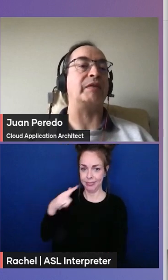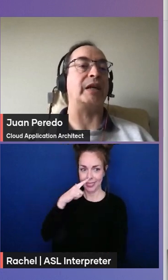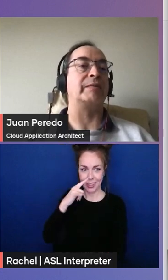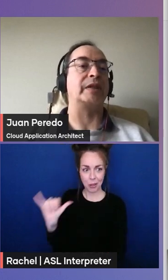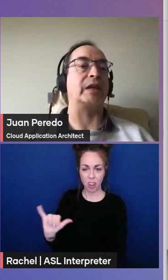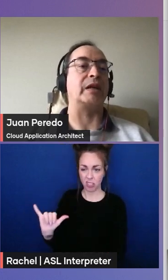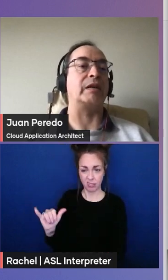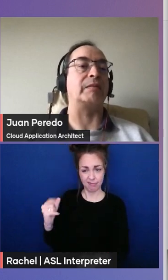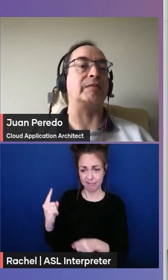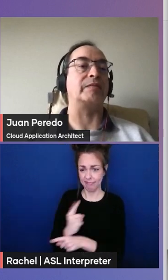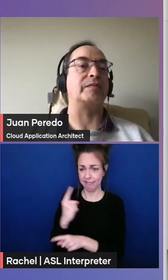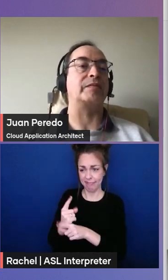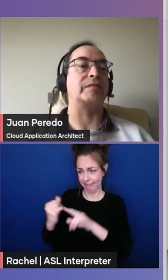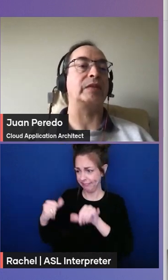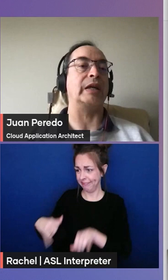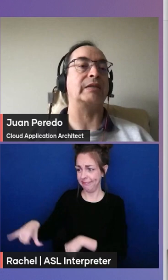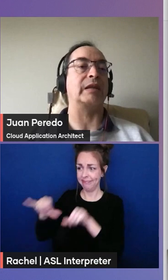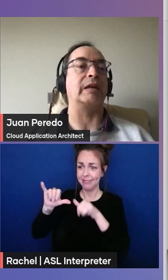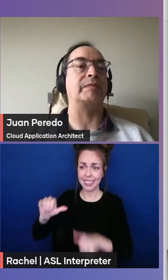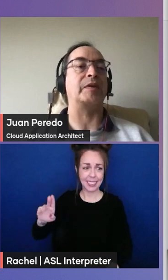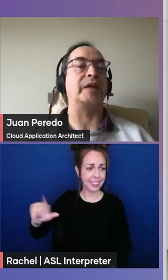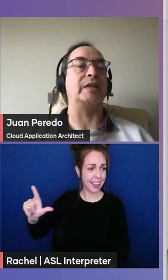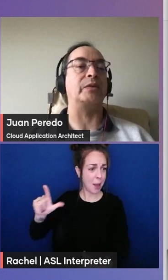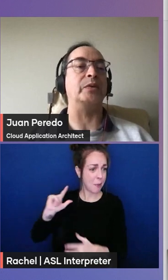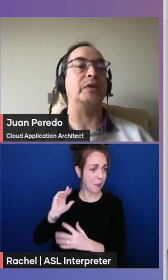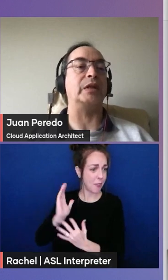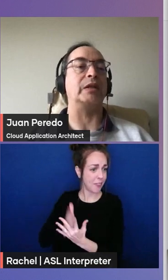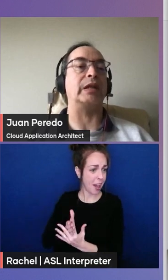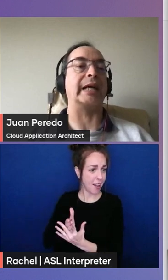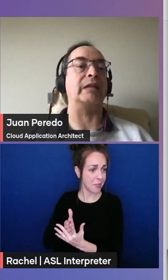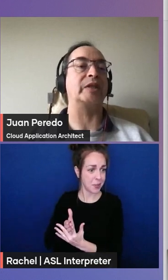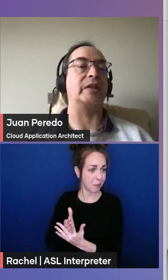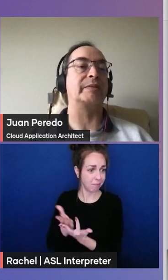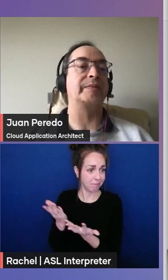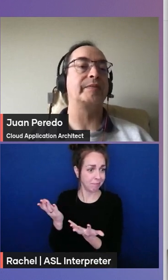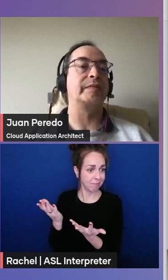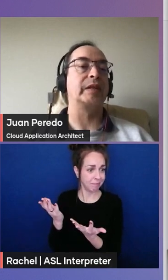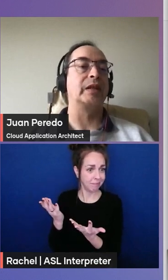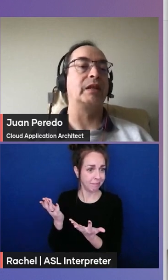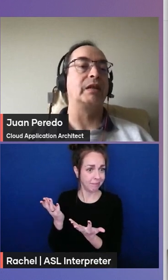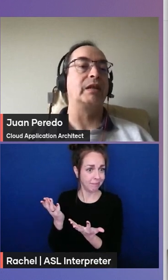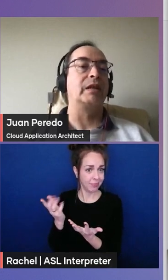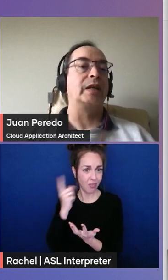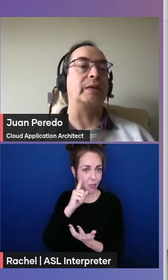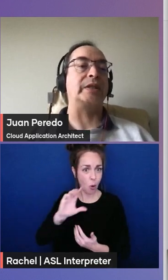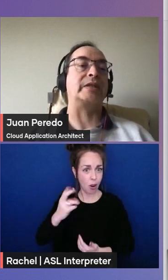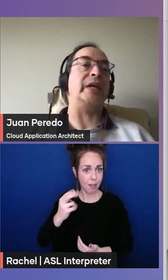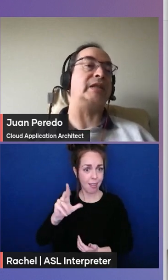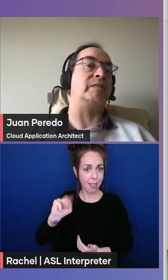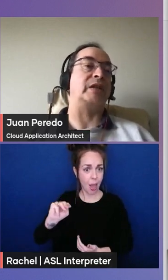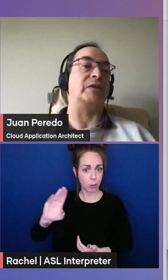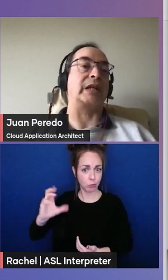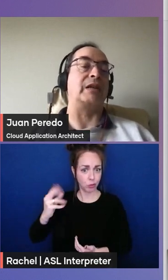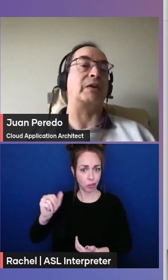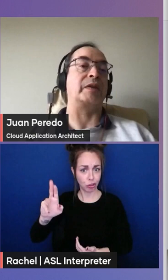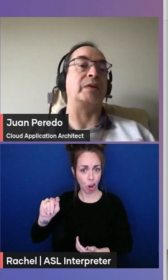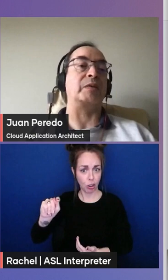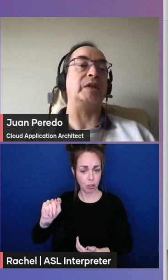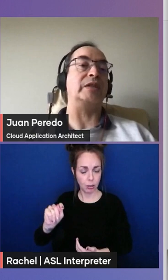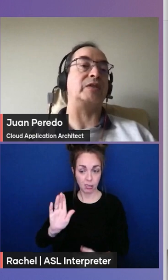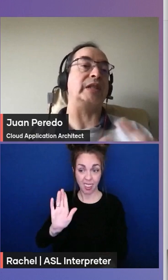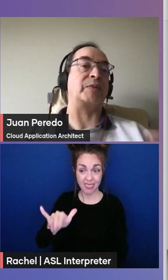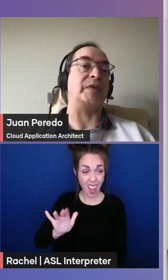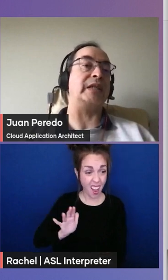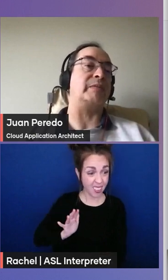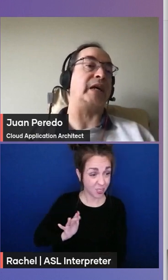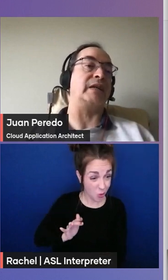YAML file that's provided to Helm chart, which is great because a lot of the